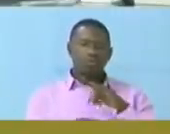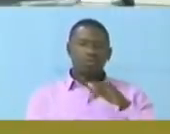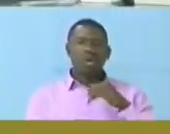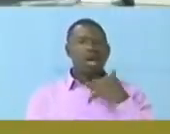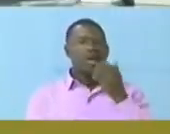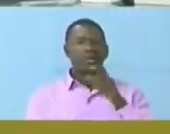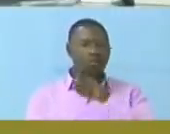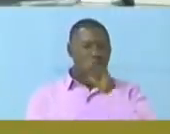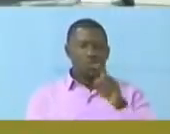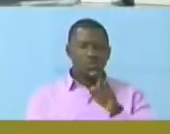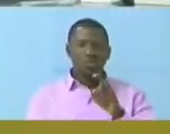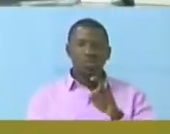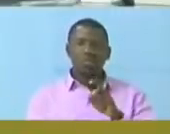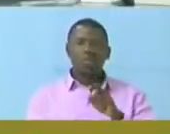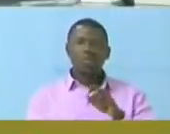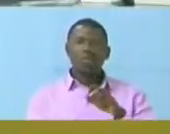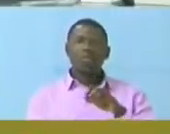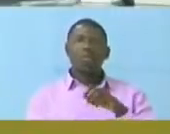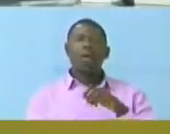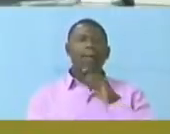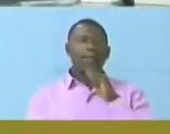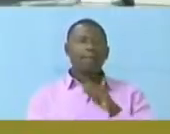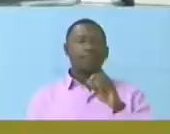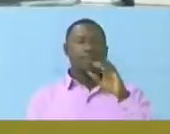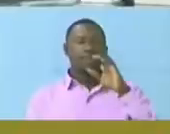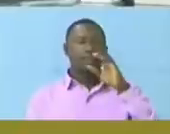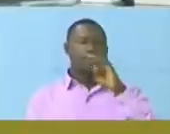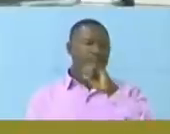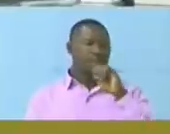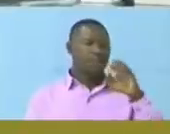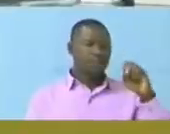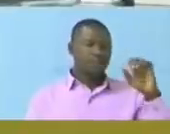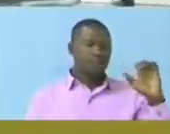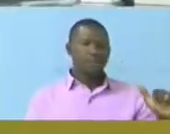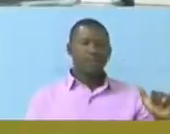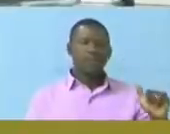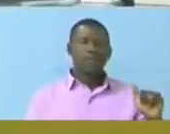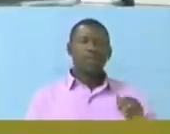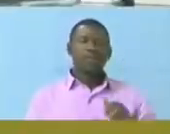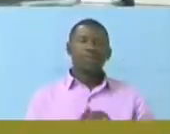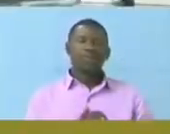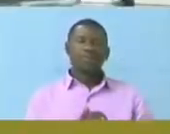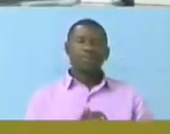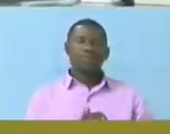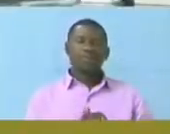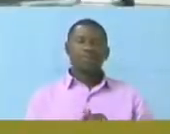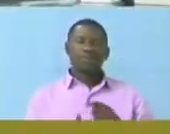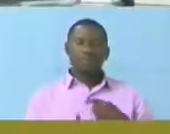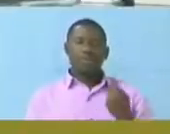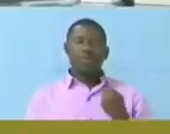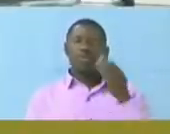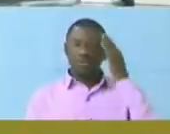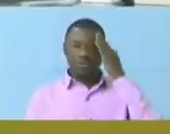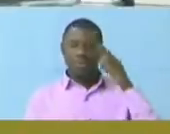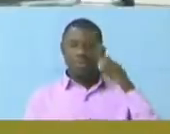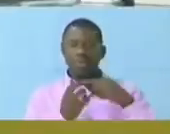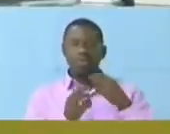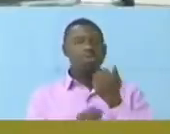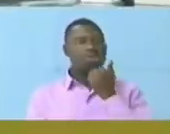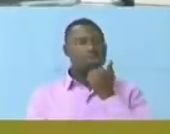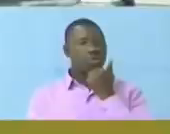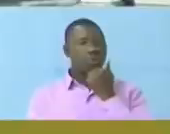me is just a cover up. But I only knew about that, the number and then their response